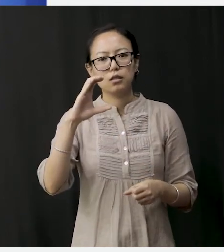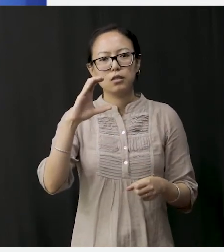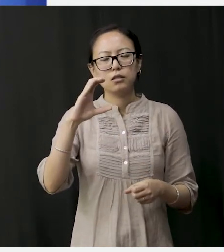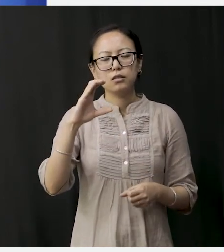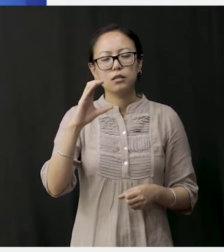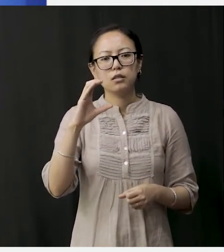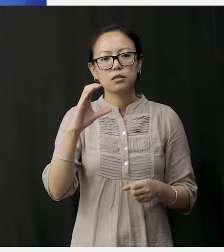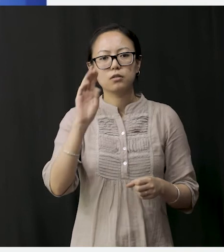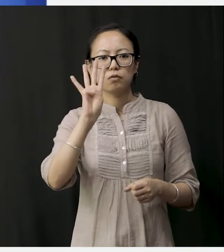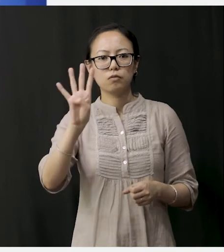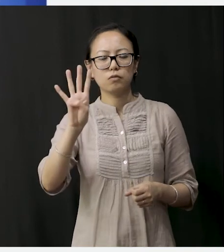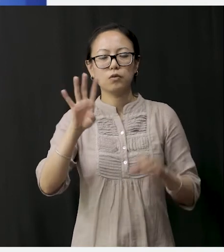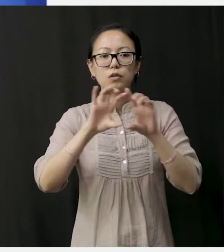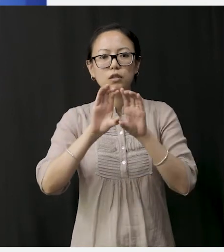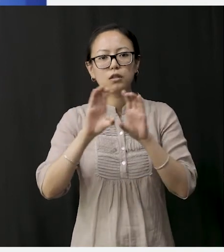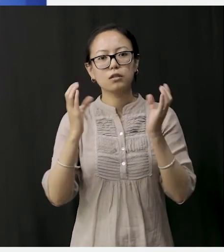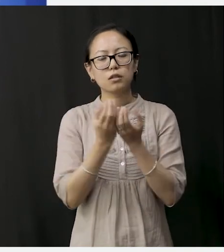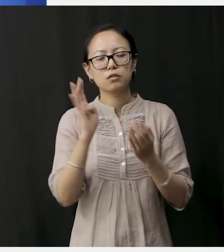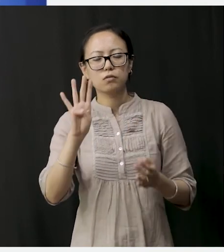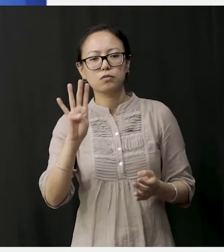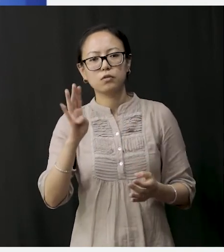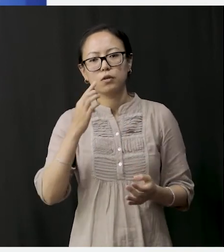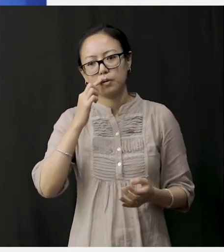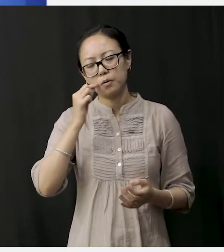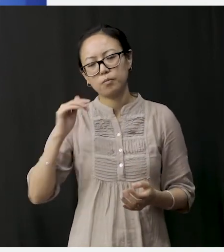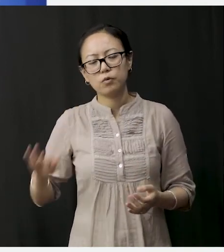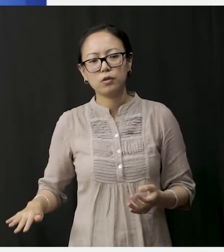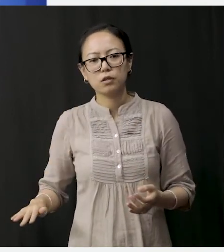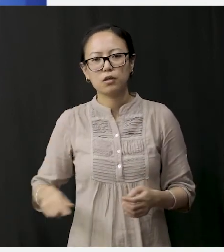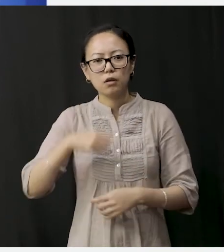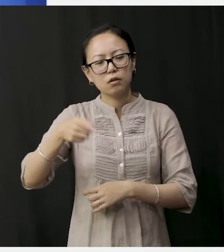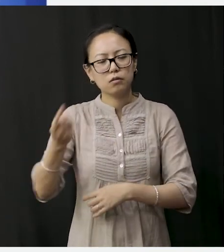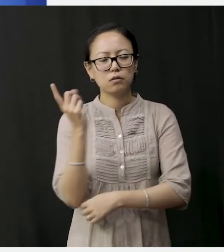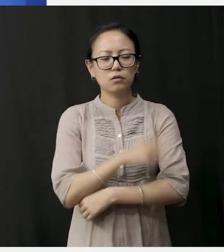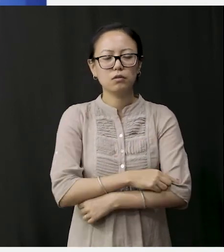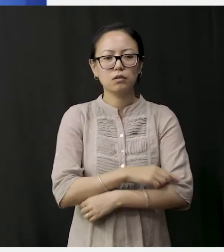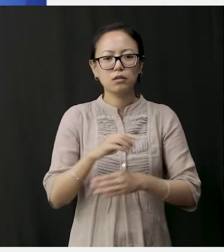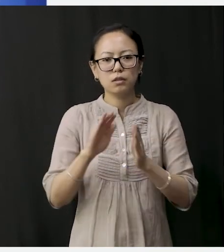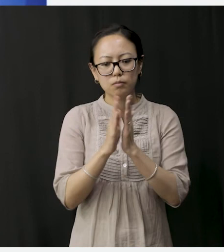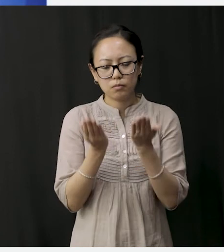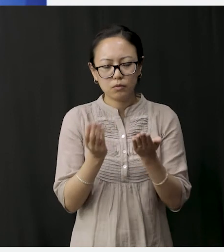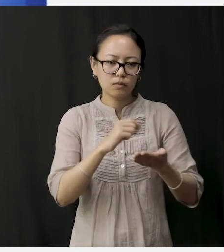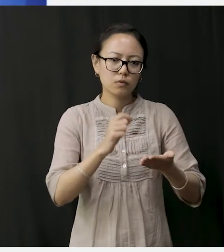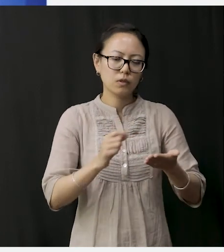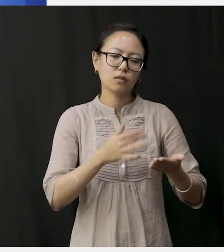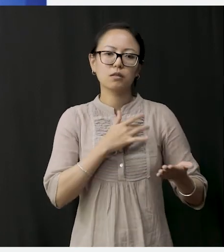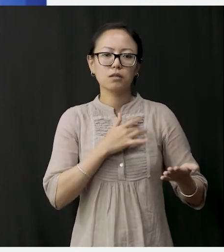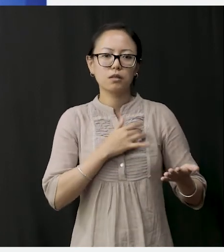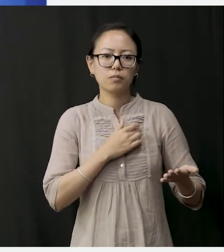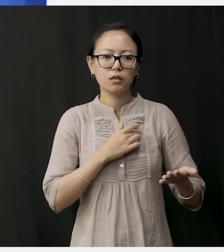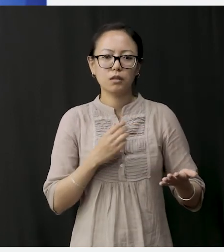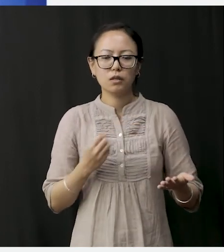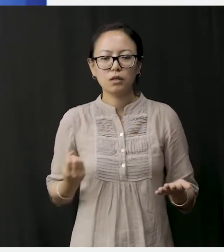from Sanctum tribe, and he used to write a diary, and this diary starts from 5:30 a.m. in the